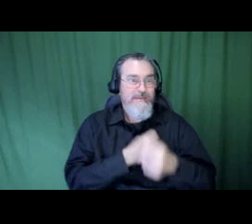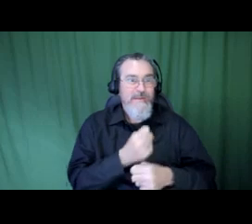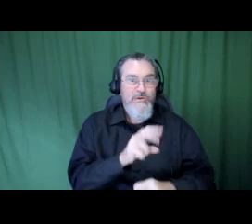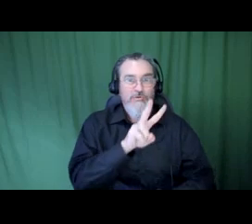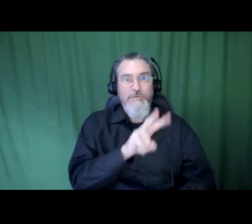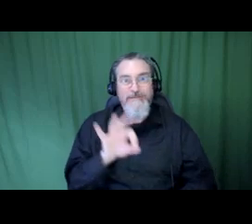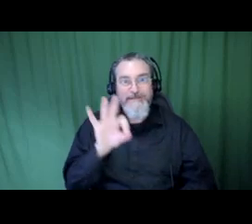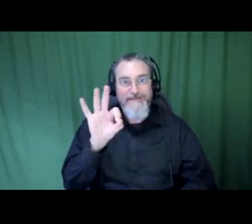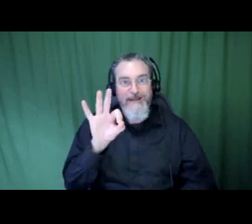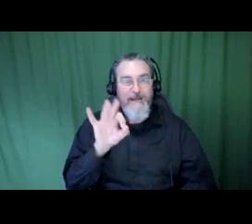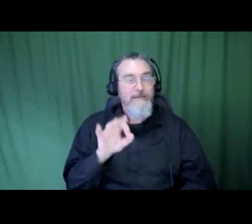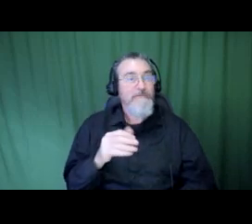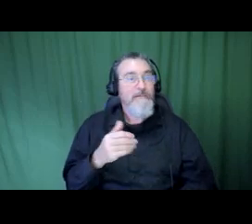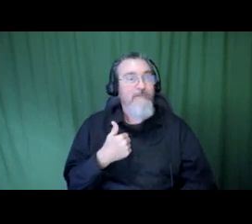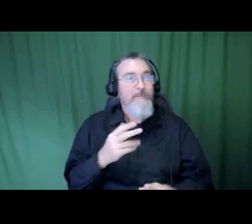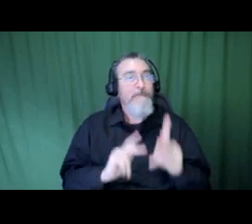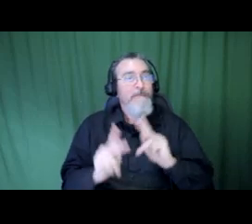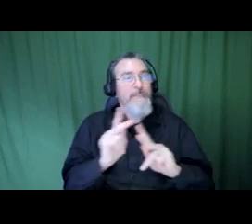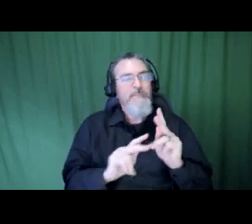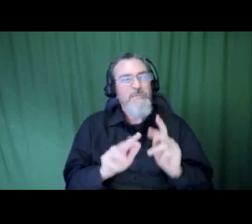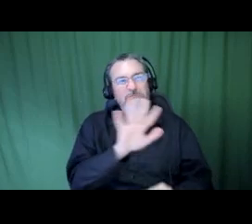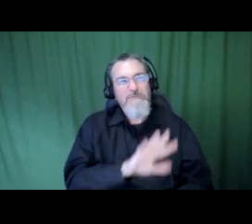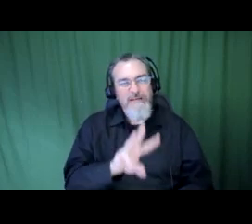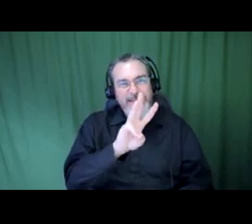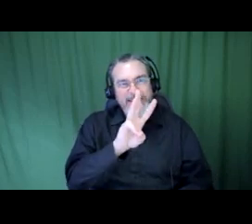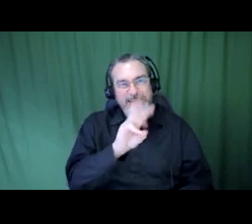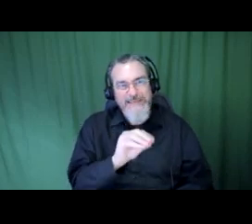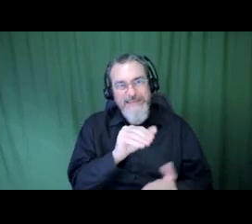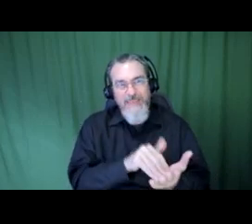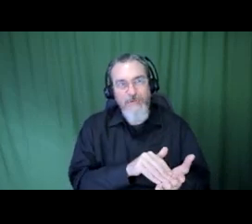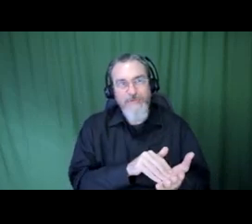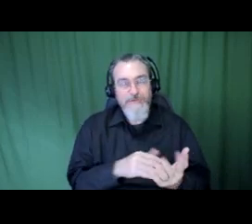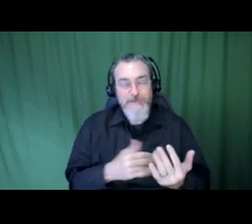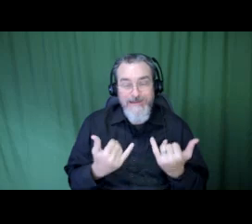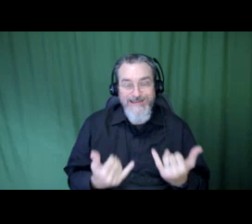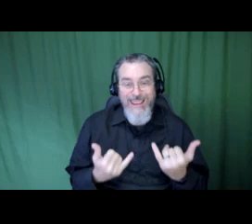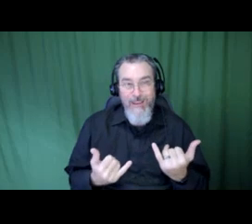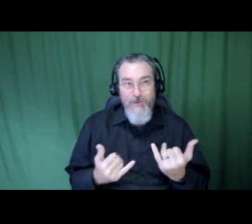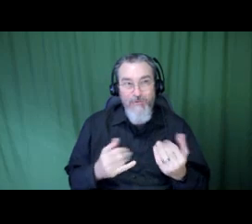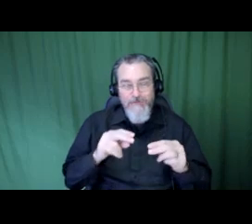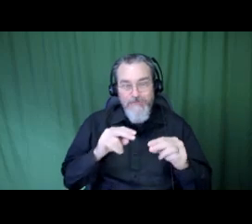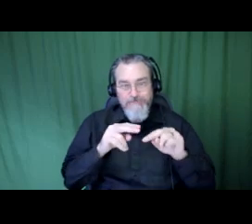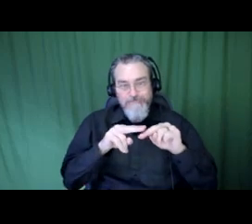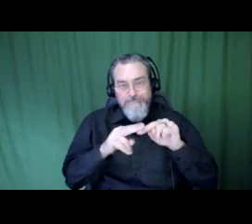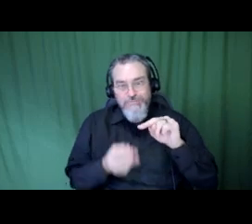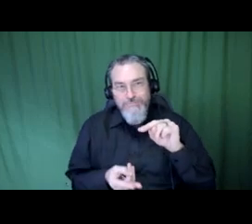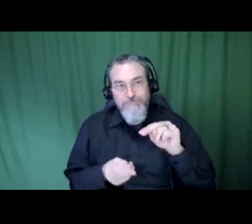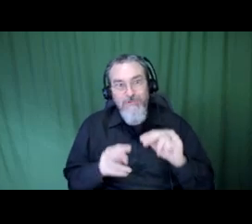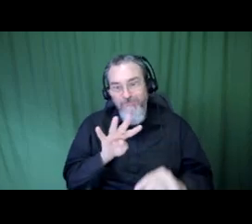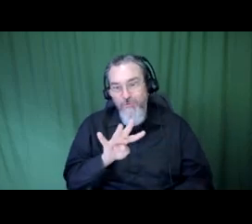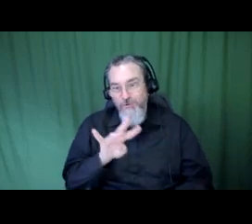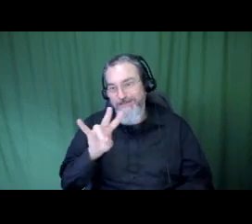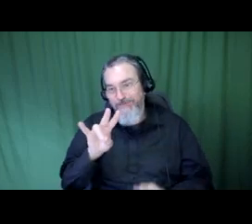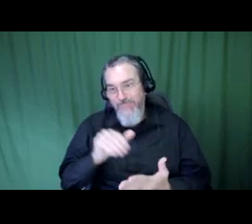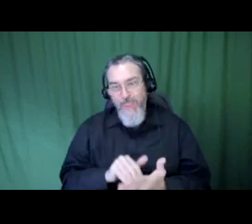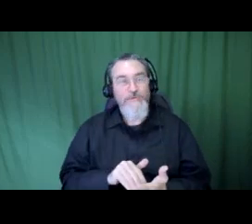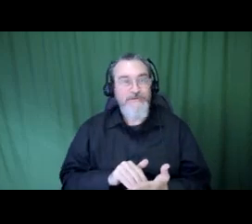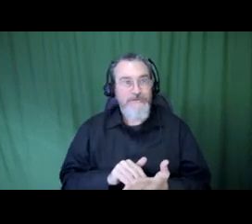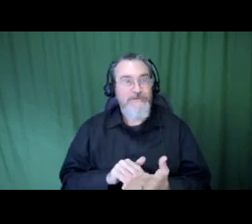60,000, and now we're down to about 47,000. So not quite the same level